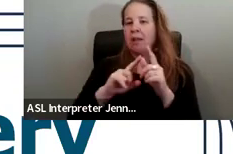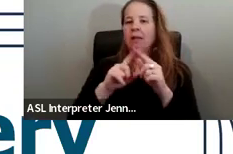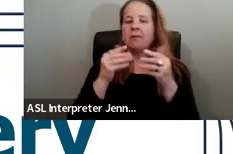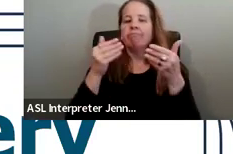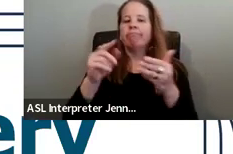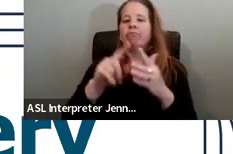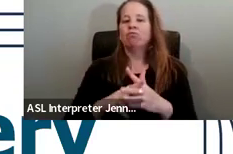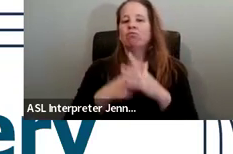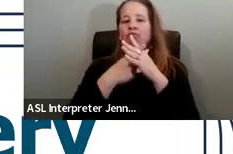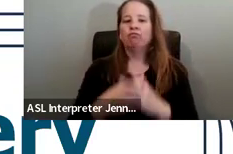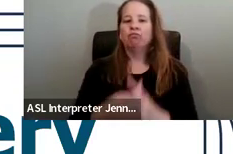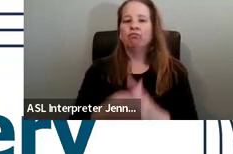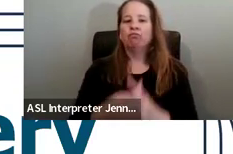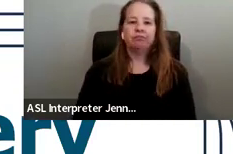started.